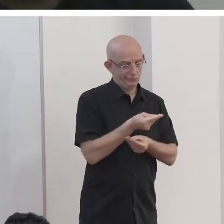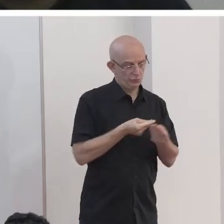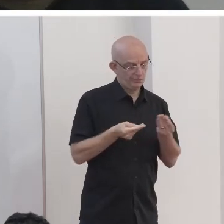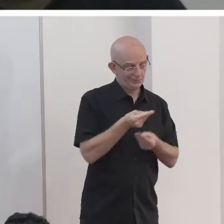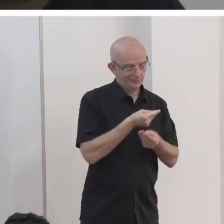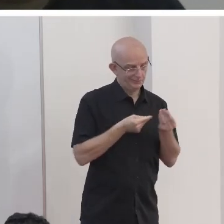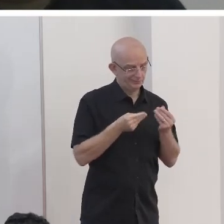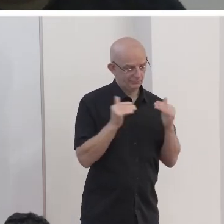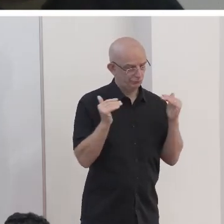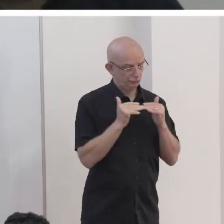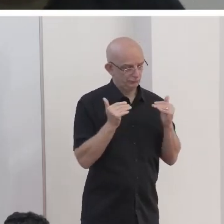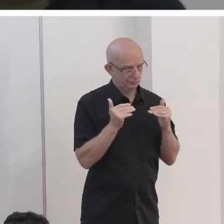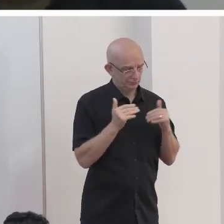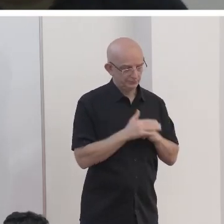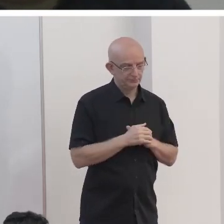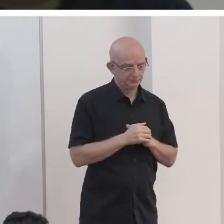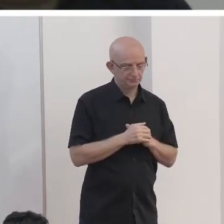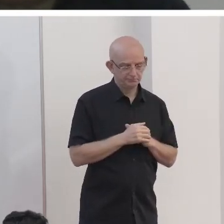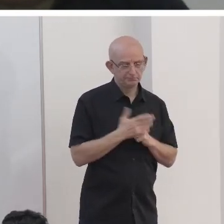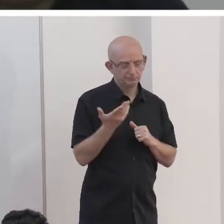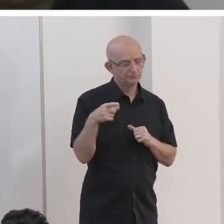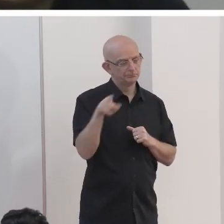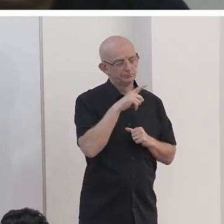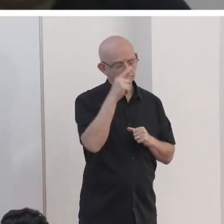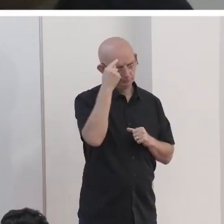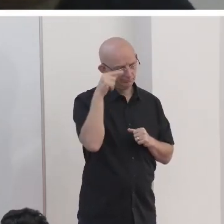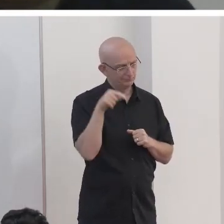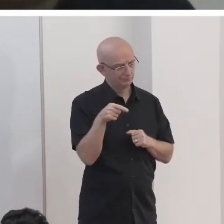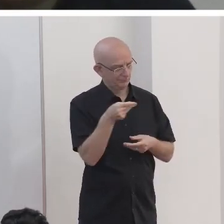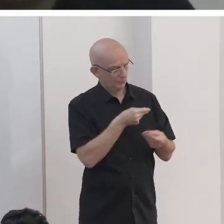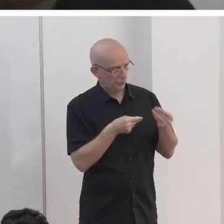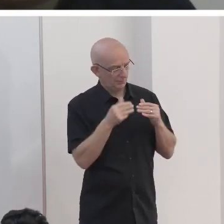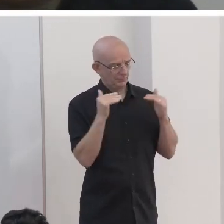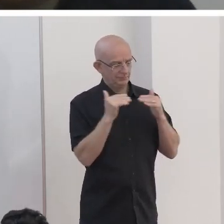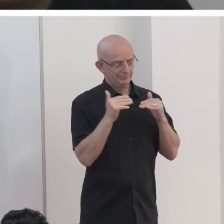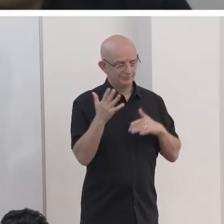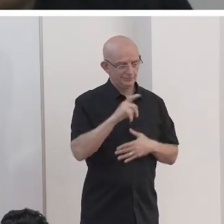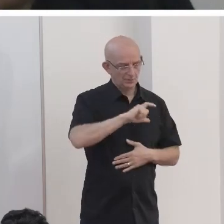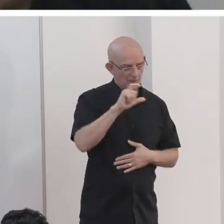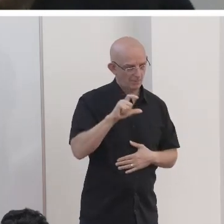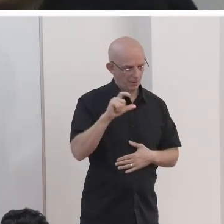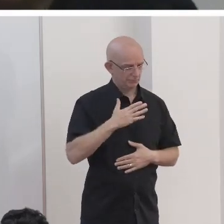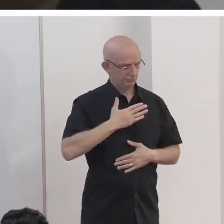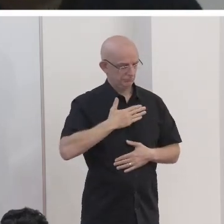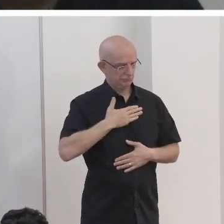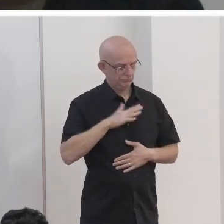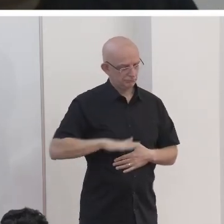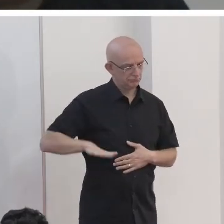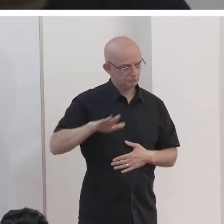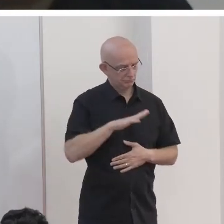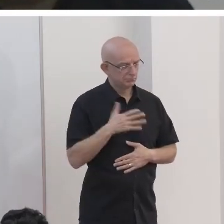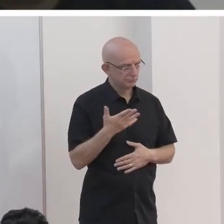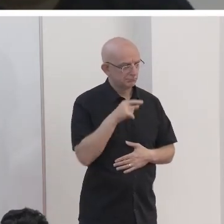Nepal also, there is ATM, braille. In some of places you will get braille description, means